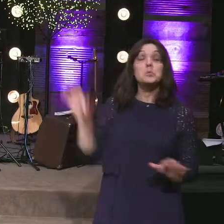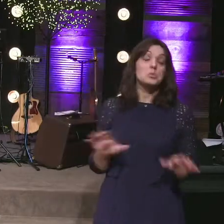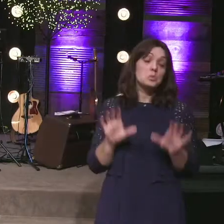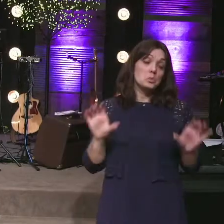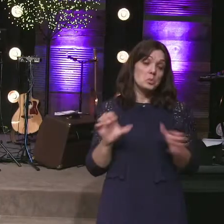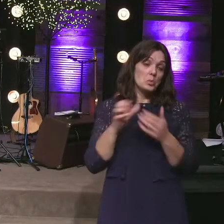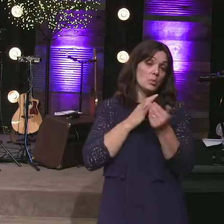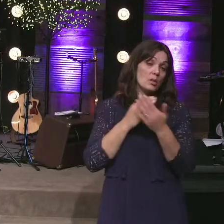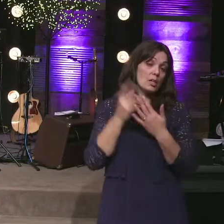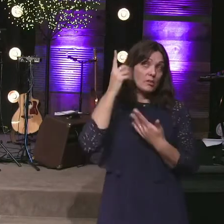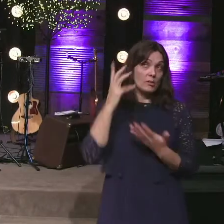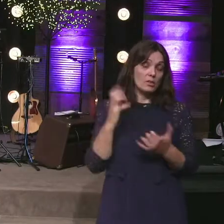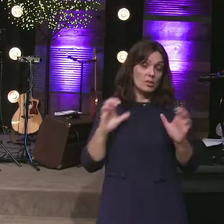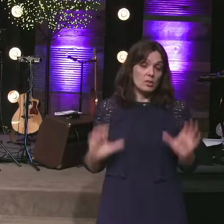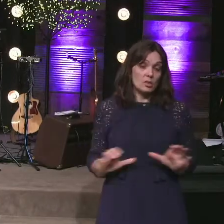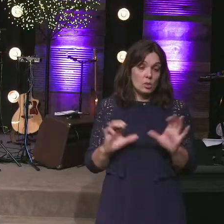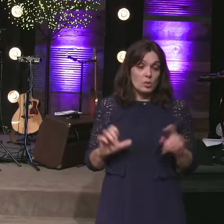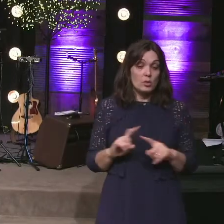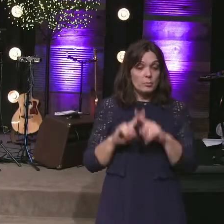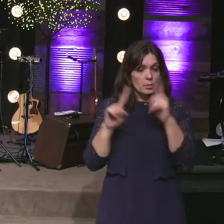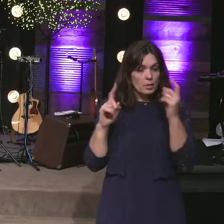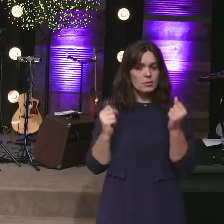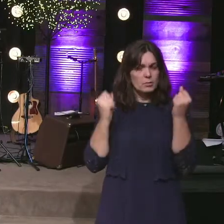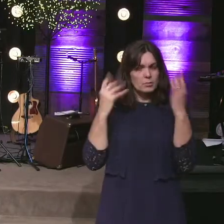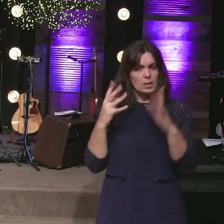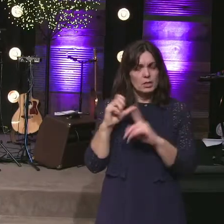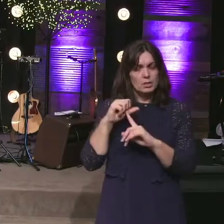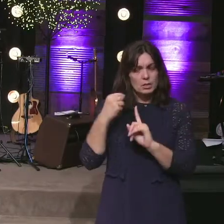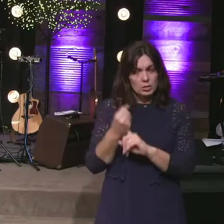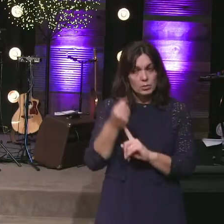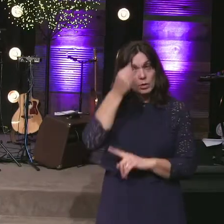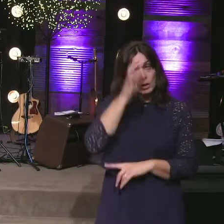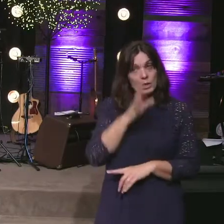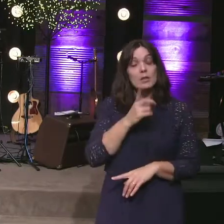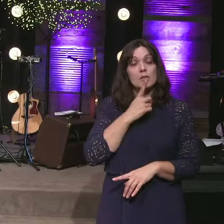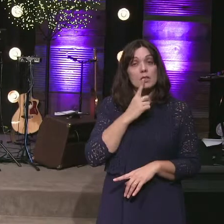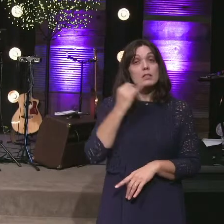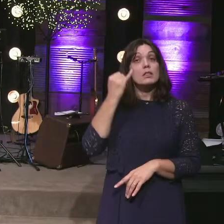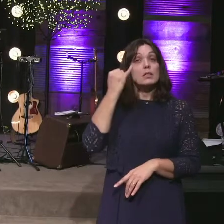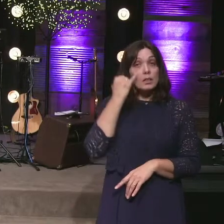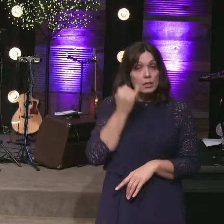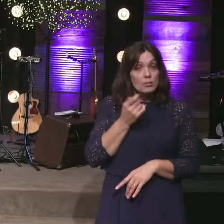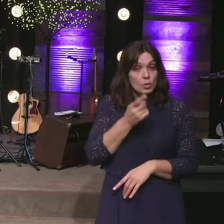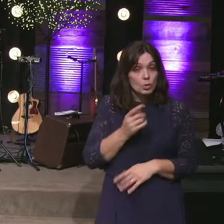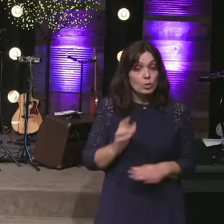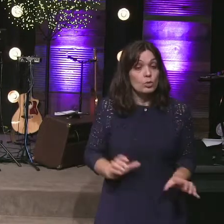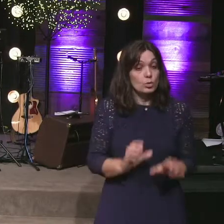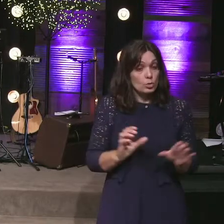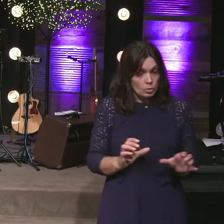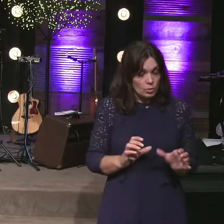right? But there are so many times that God says, if you will, then I will.